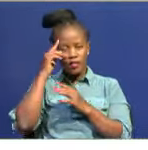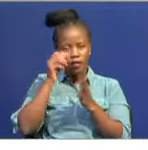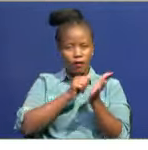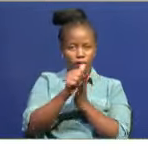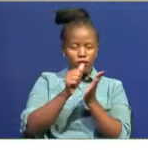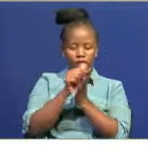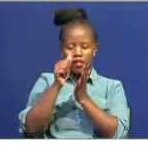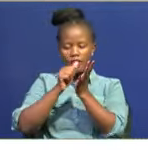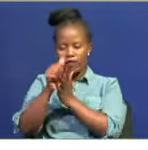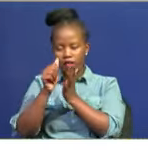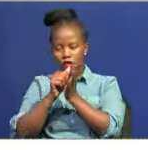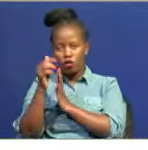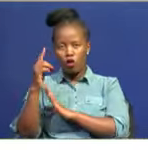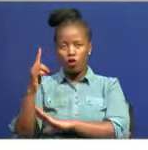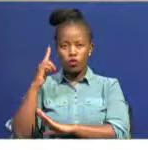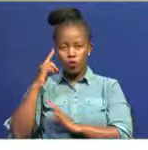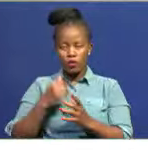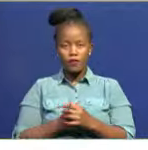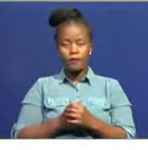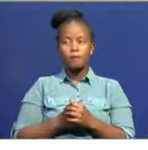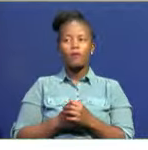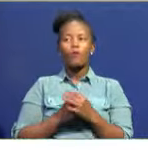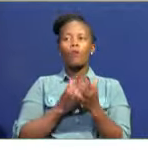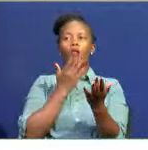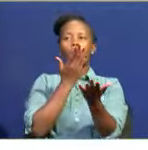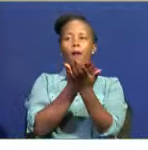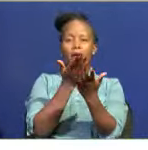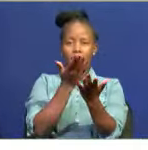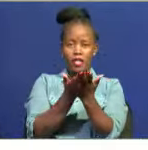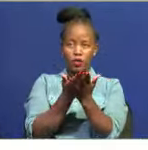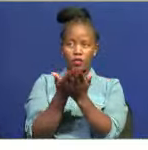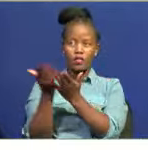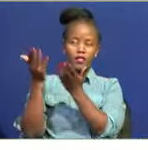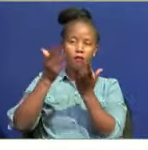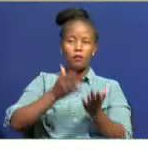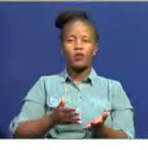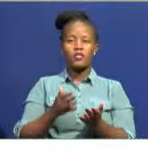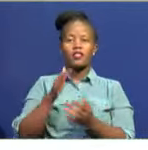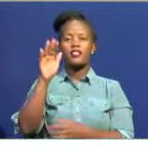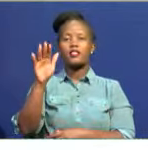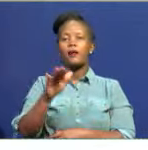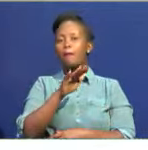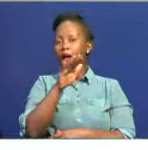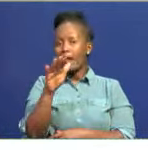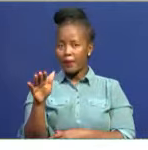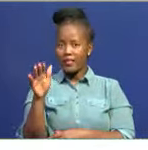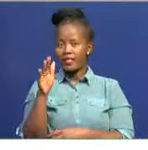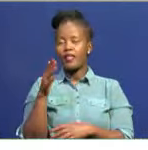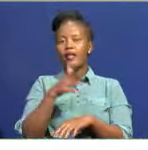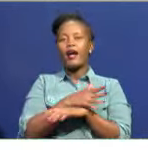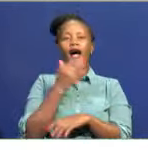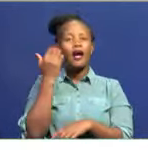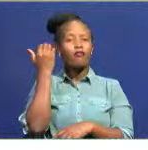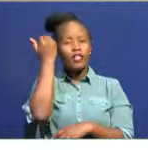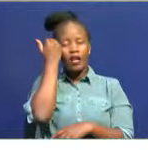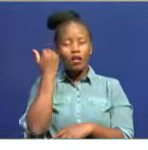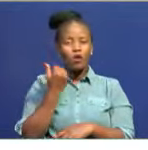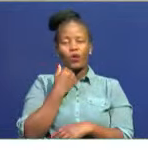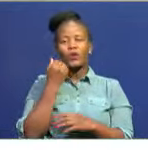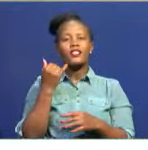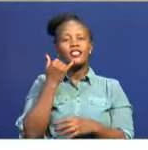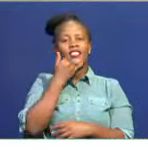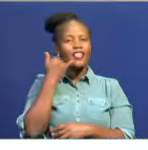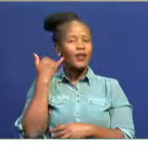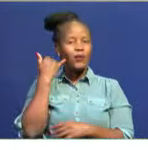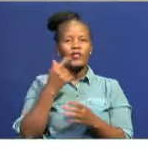the legislation. This is after petitions were presented to Parliament and at the High Court in Nakuru, arguing that the scattered funds have led